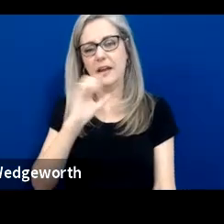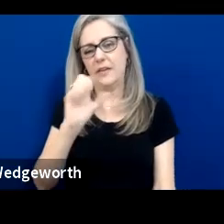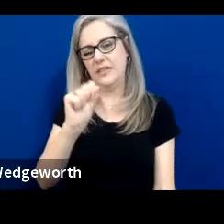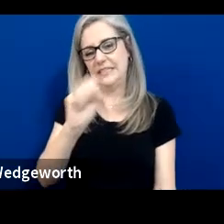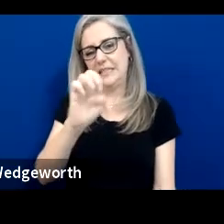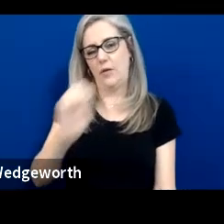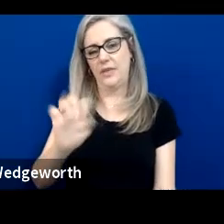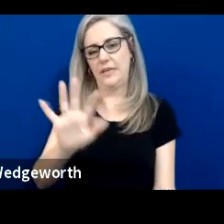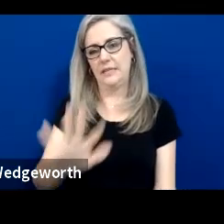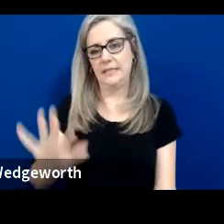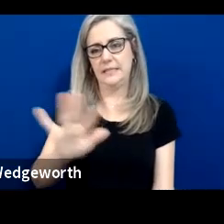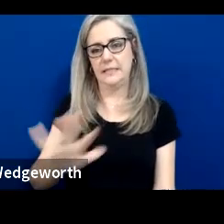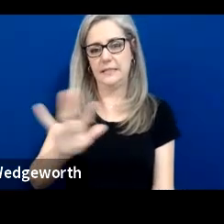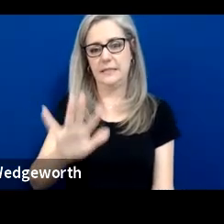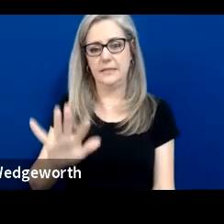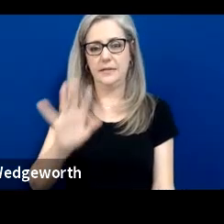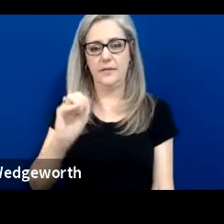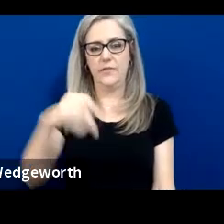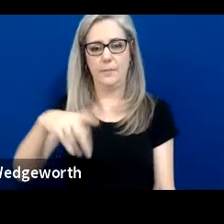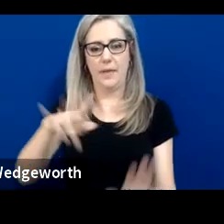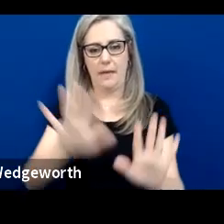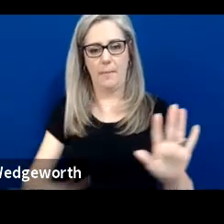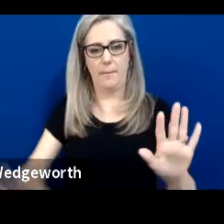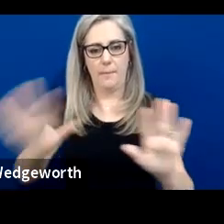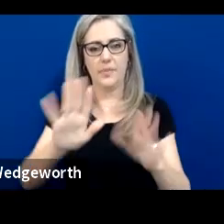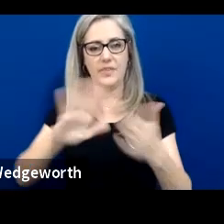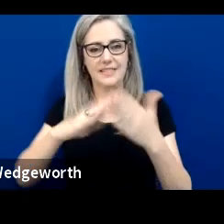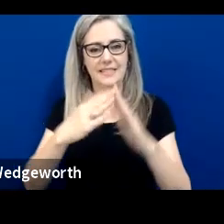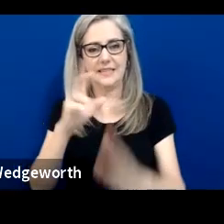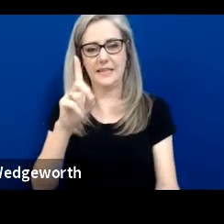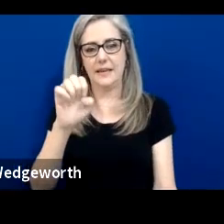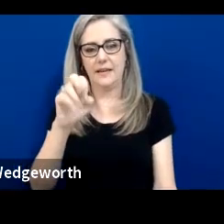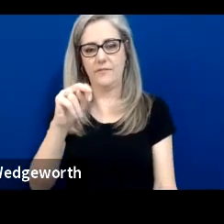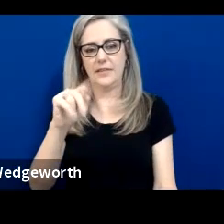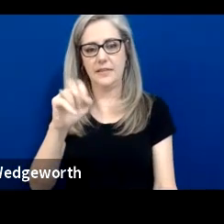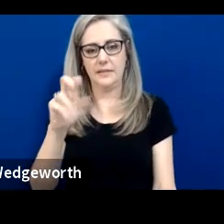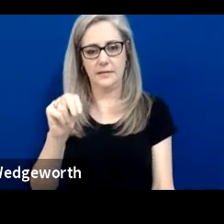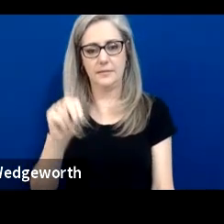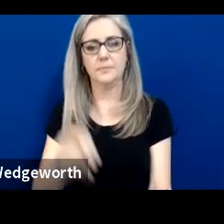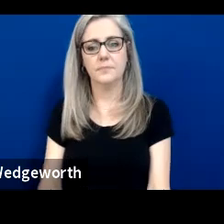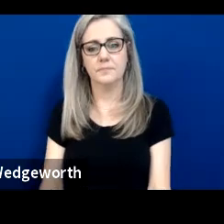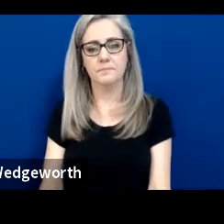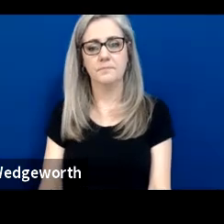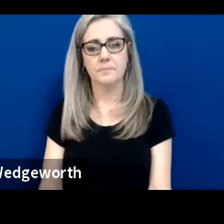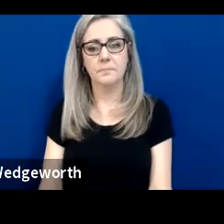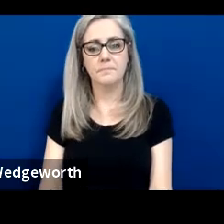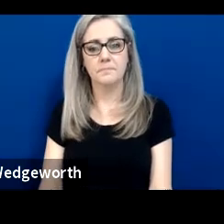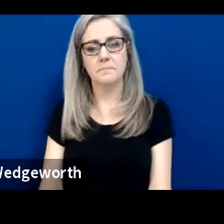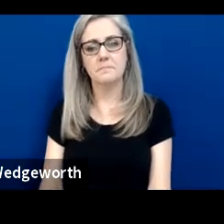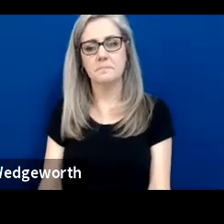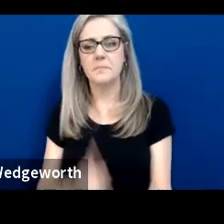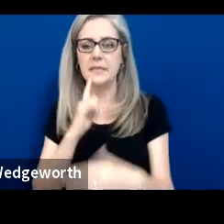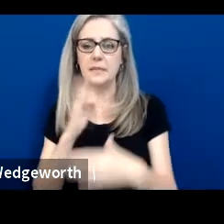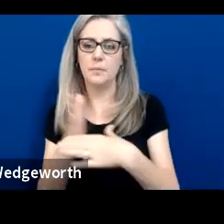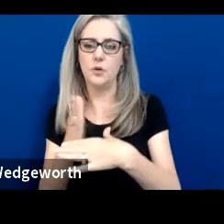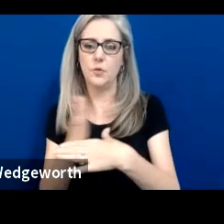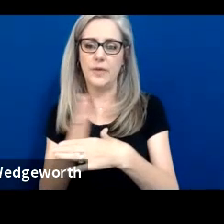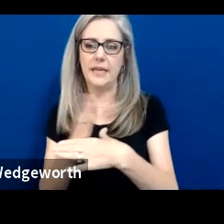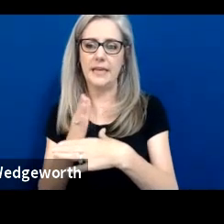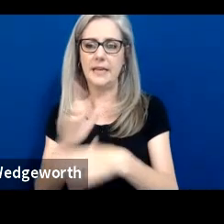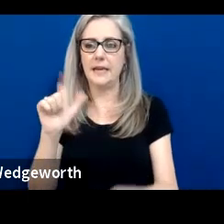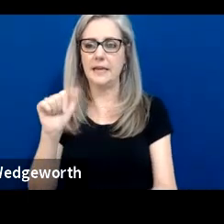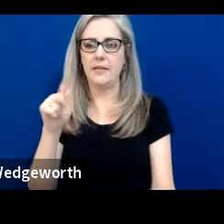southeast sector of the city of Denton. Kind of nestled there between the